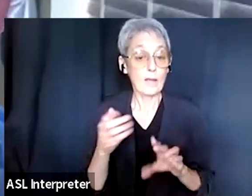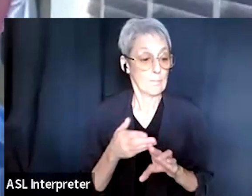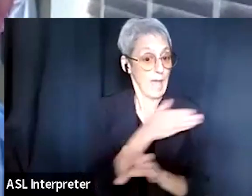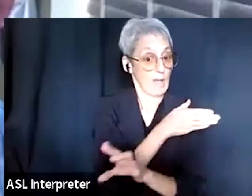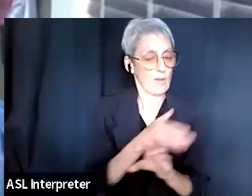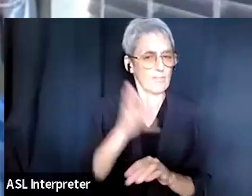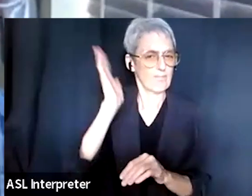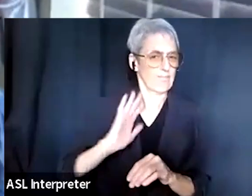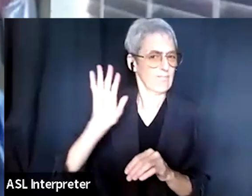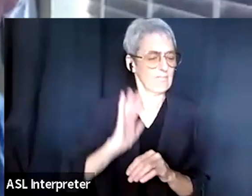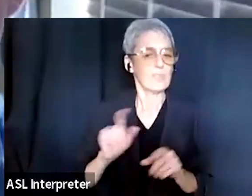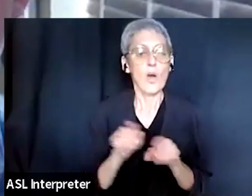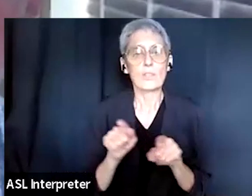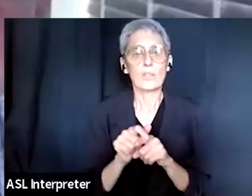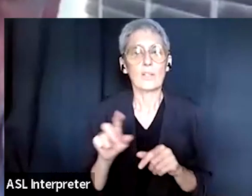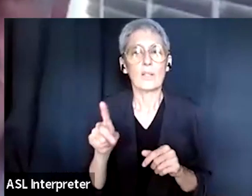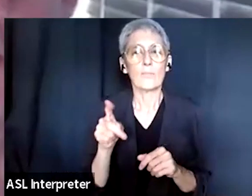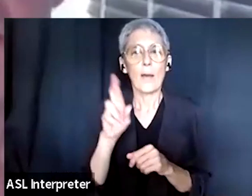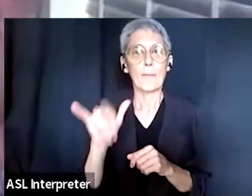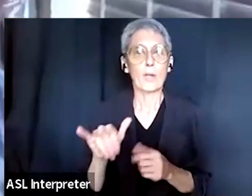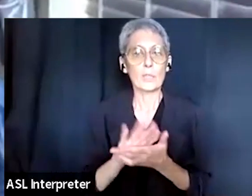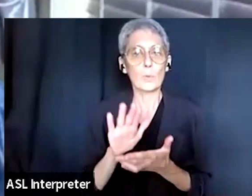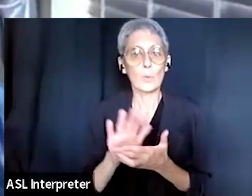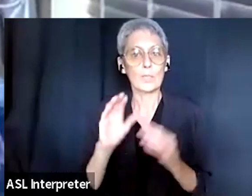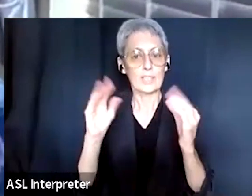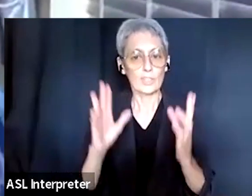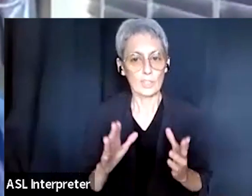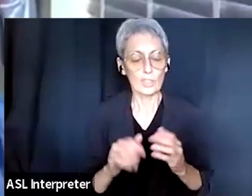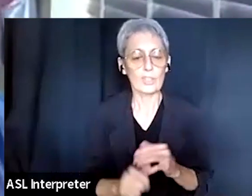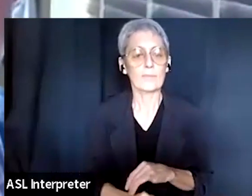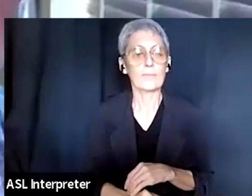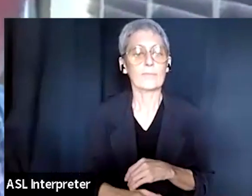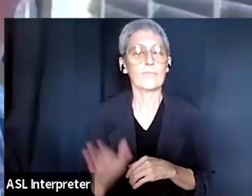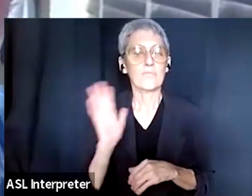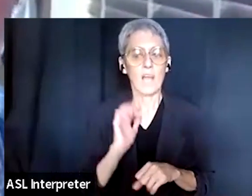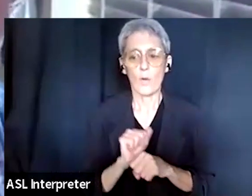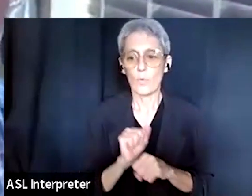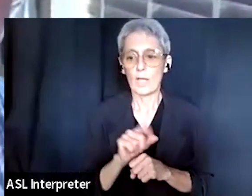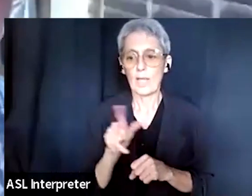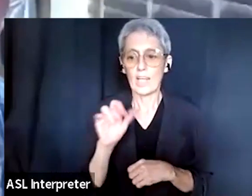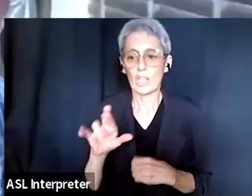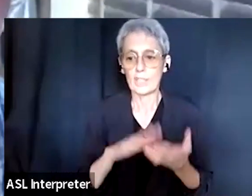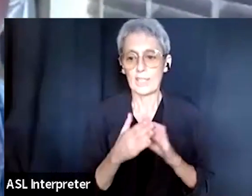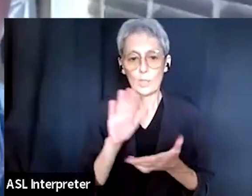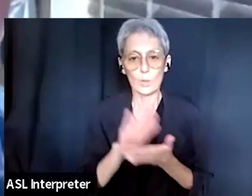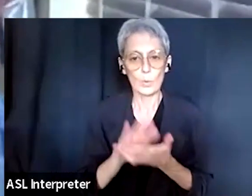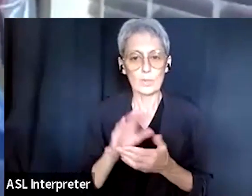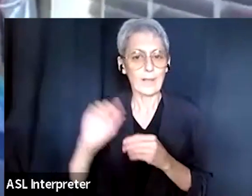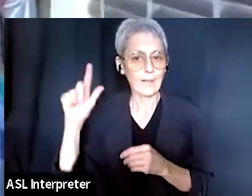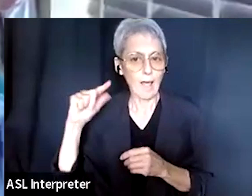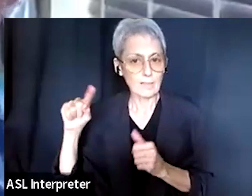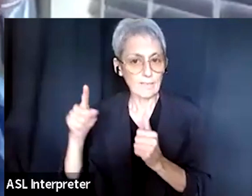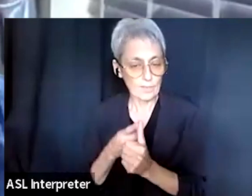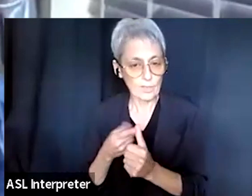I also was a primary school teacher. I worked in inner city schools in London first, then Bradford